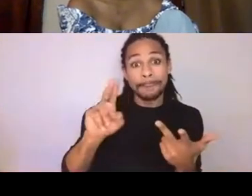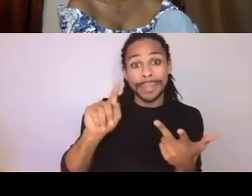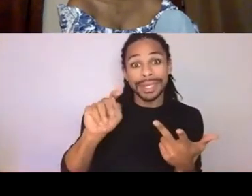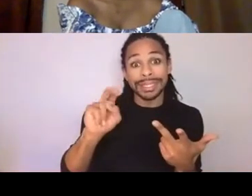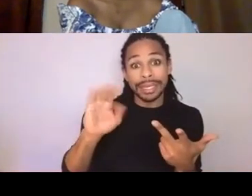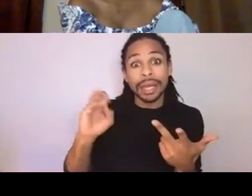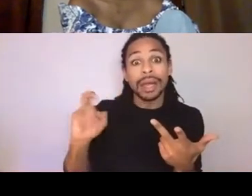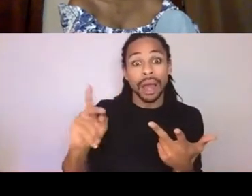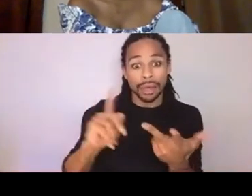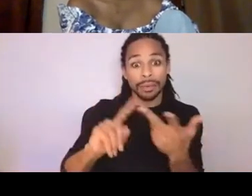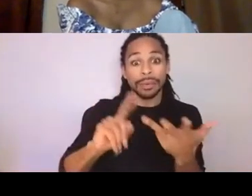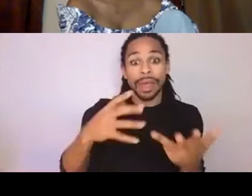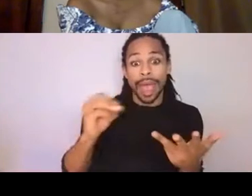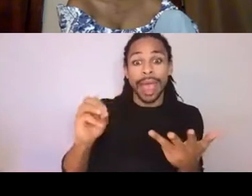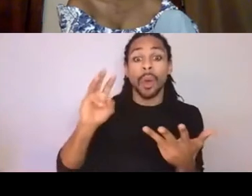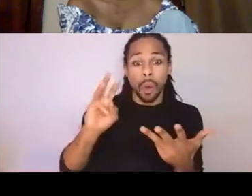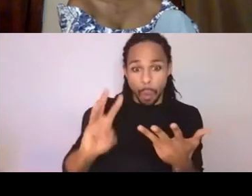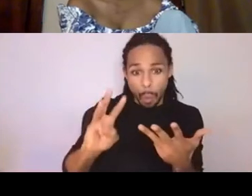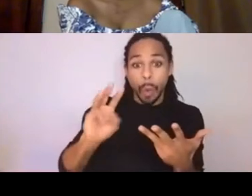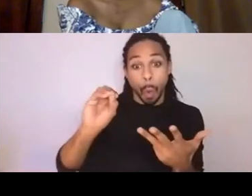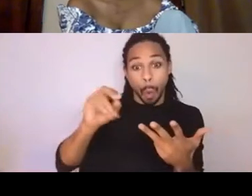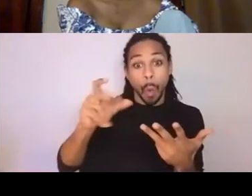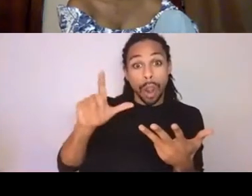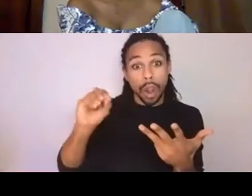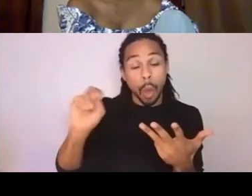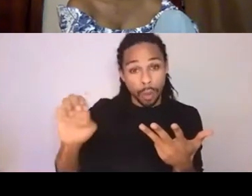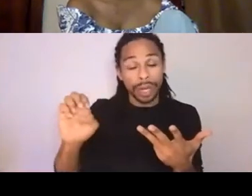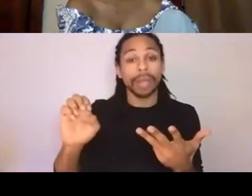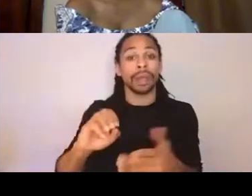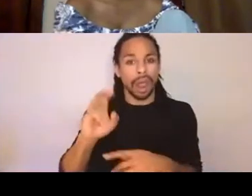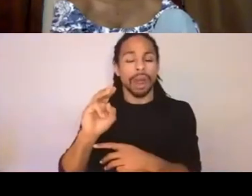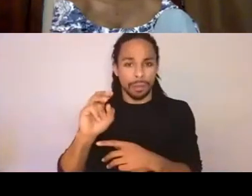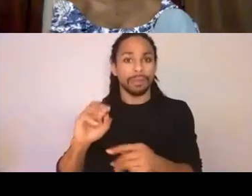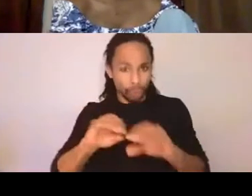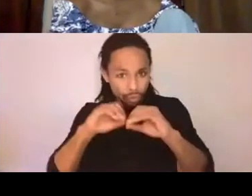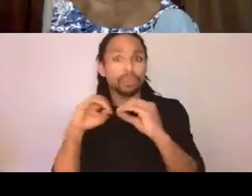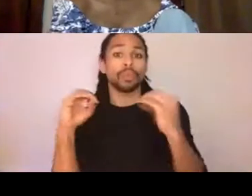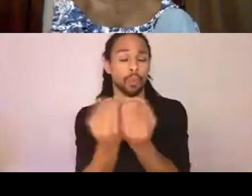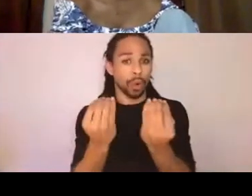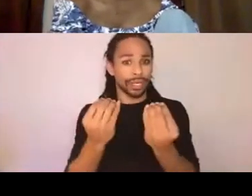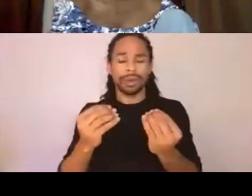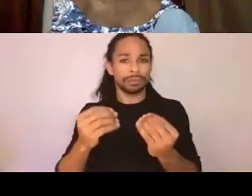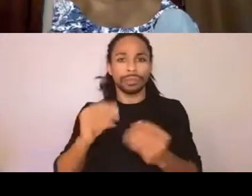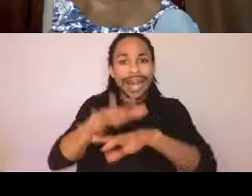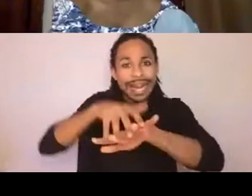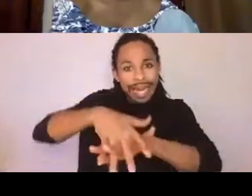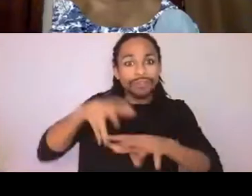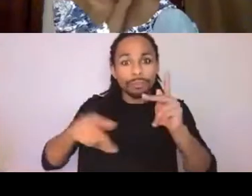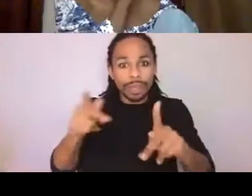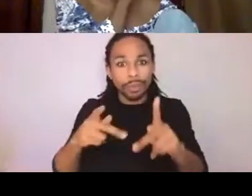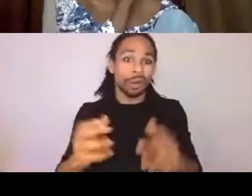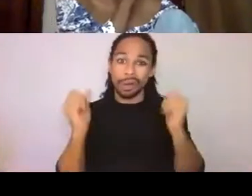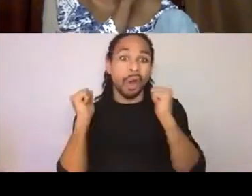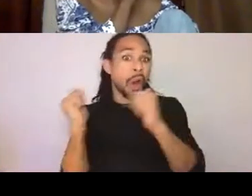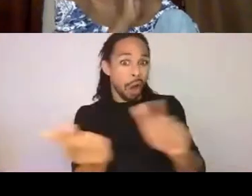and present, as well as future generations. The Shelley and Donald Rubin Foundation and the Eighth Floor acknowledge being founded upon exclusions